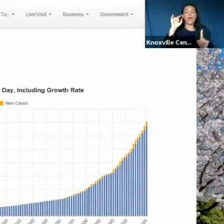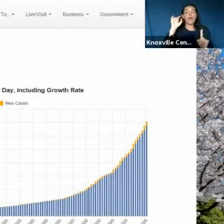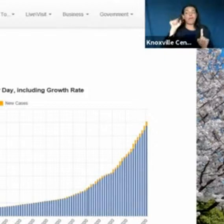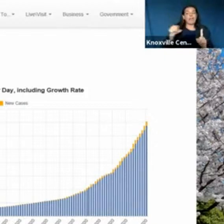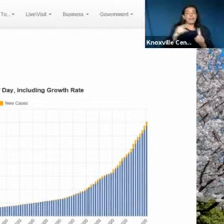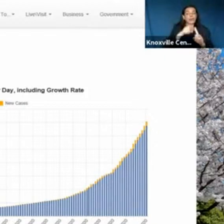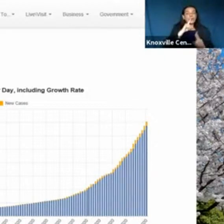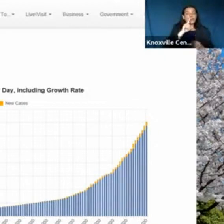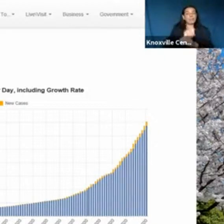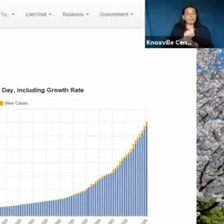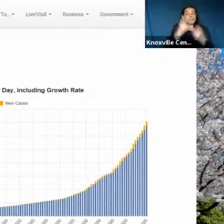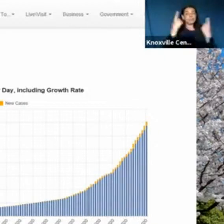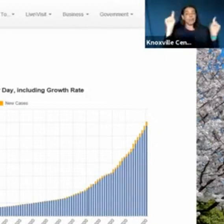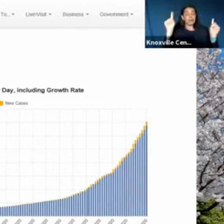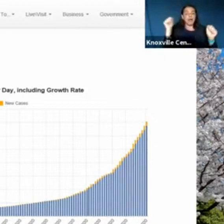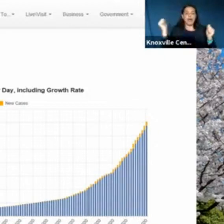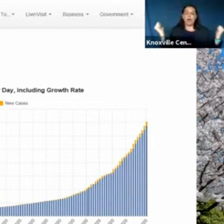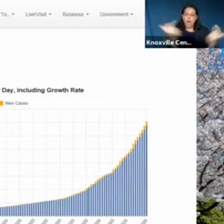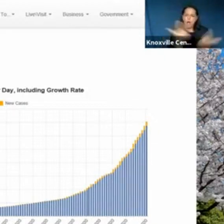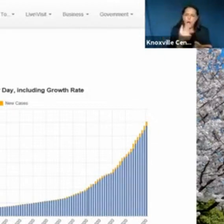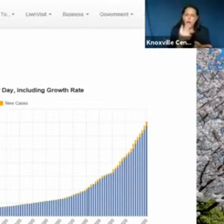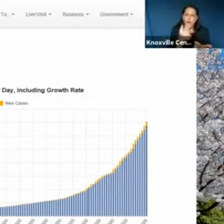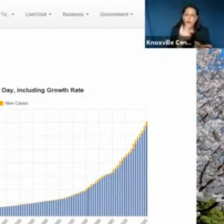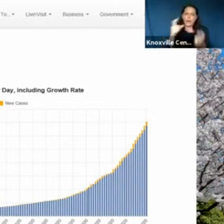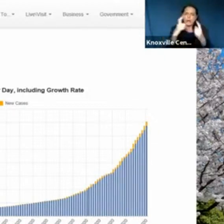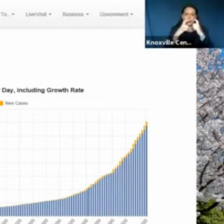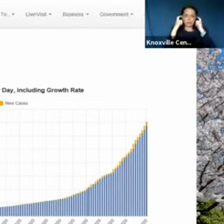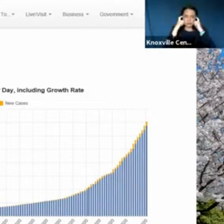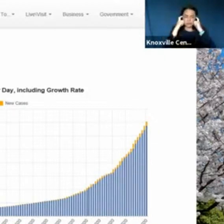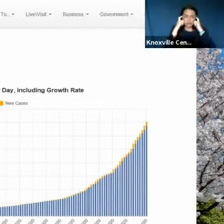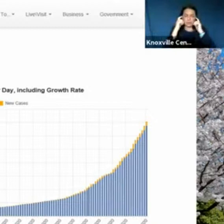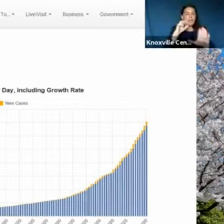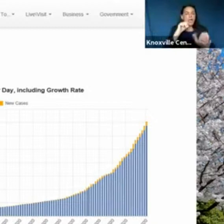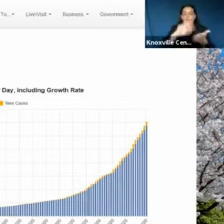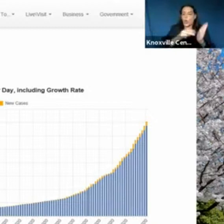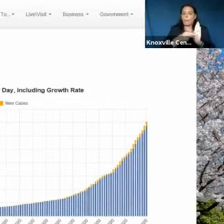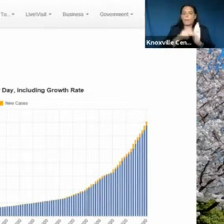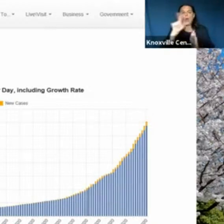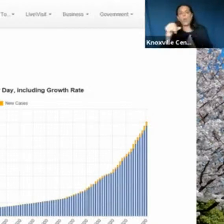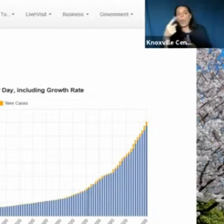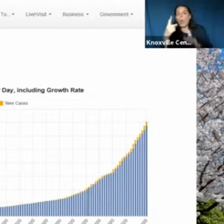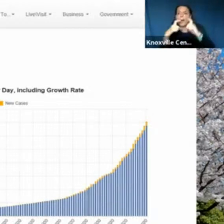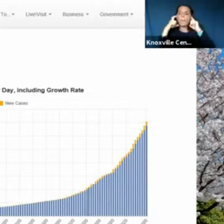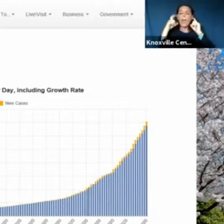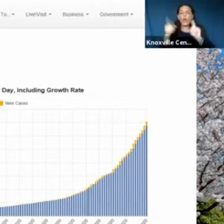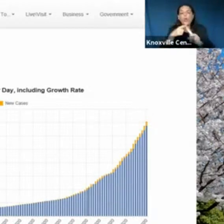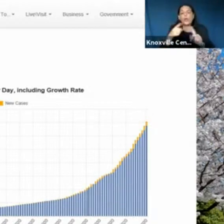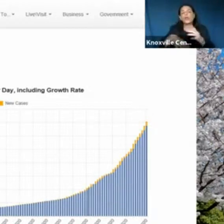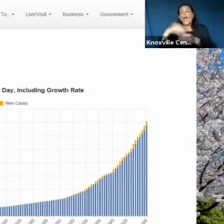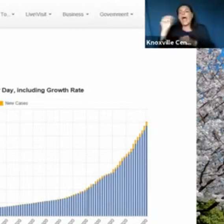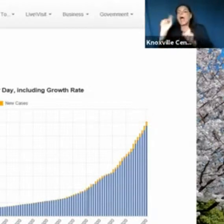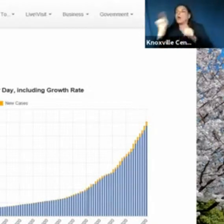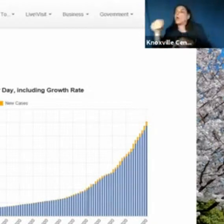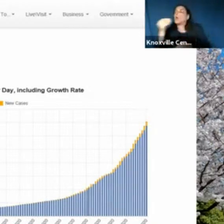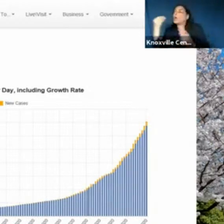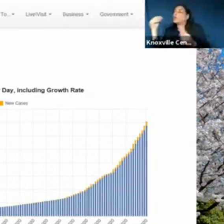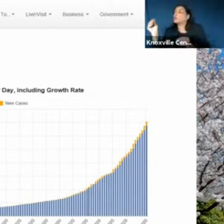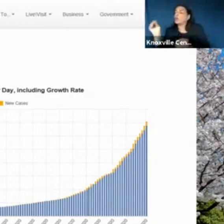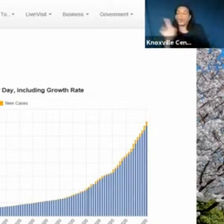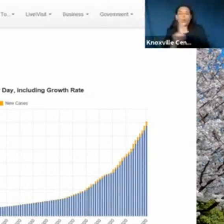work, everyone must participate. And we don't mean just wearing a mask when you're running errands to the grocery